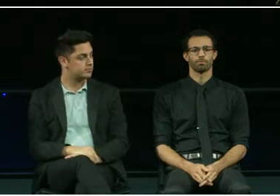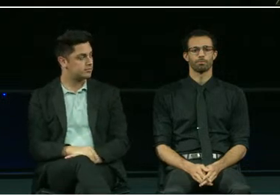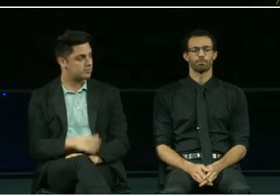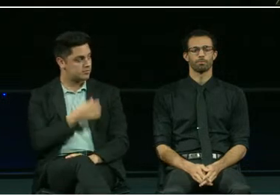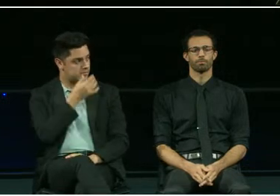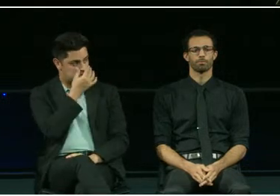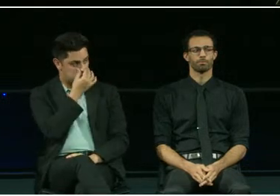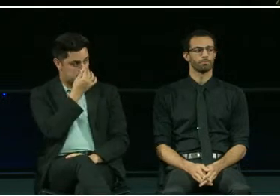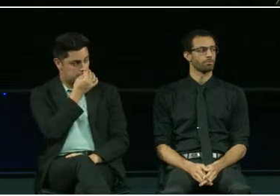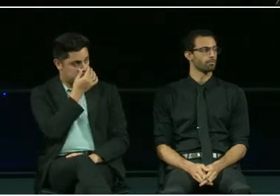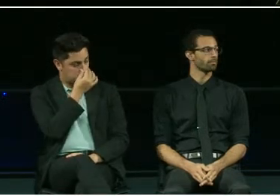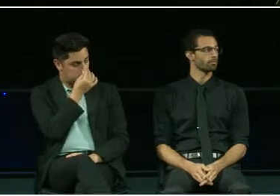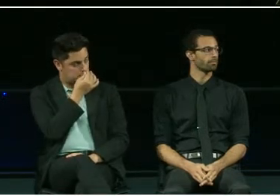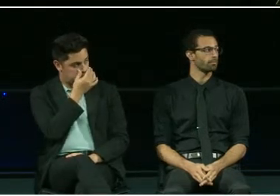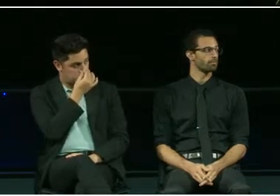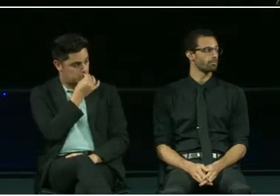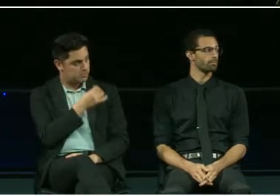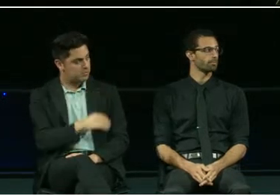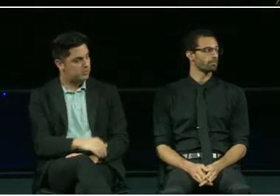The film as a tool?